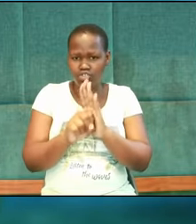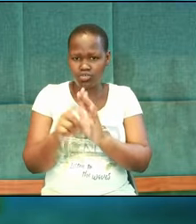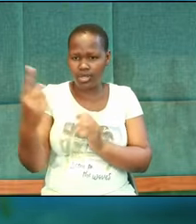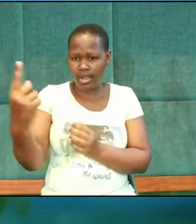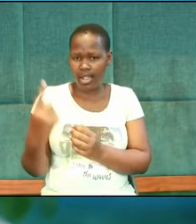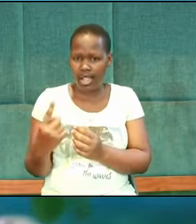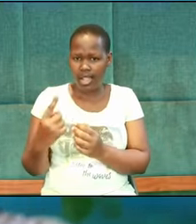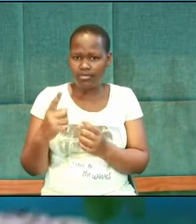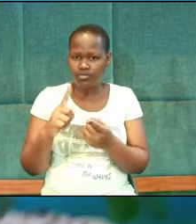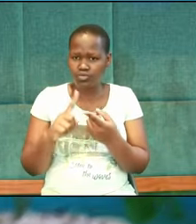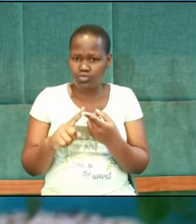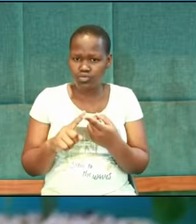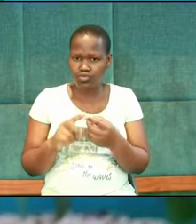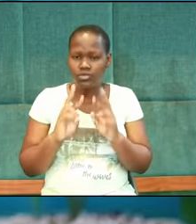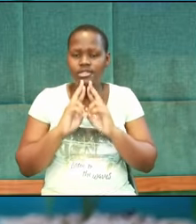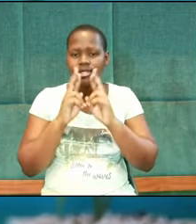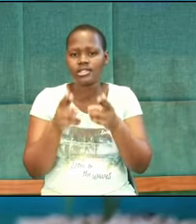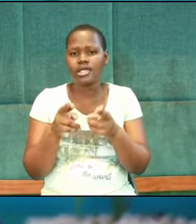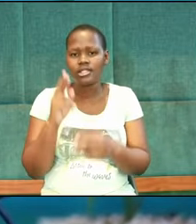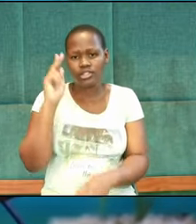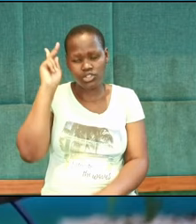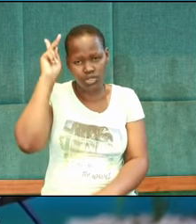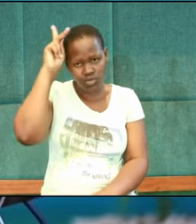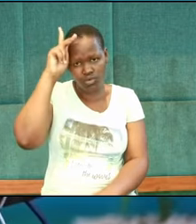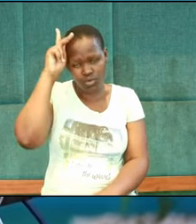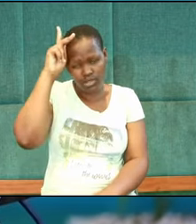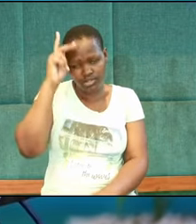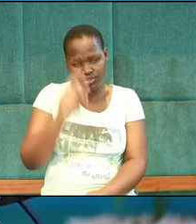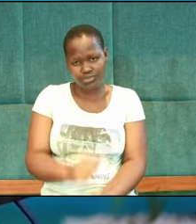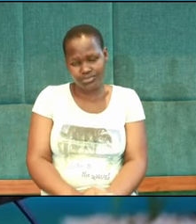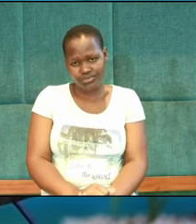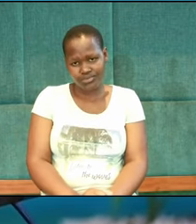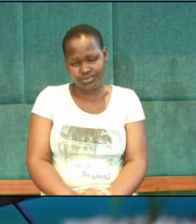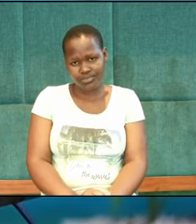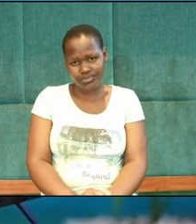conclusion. Knowledge.